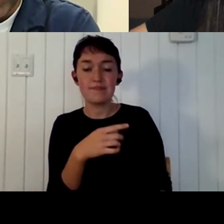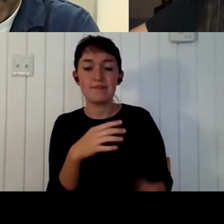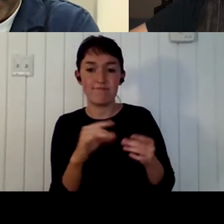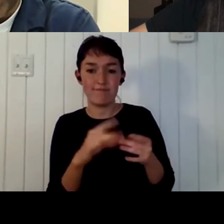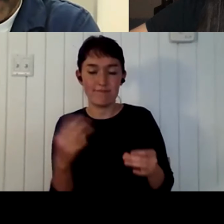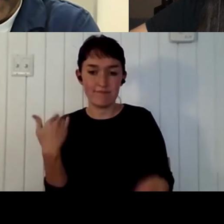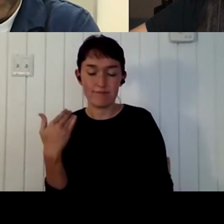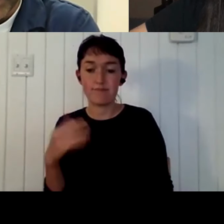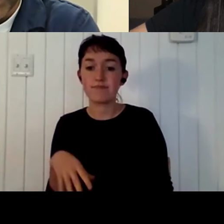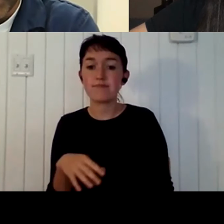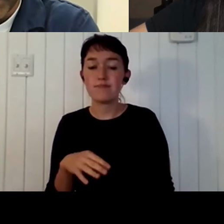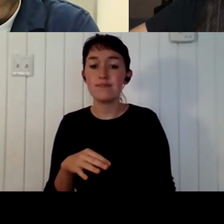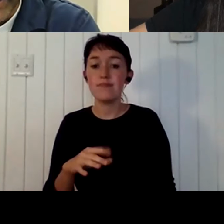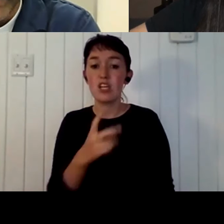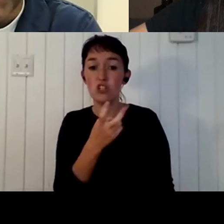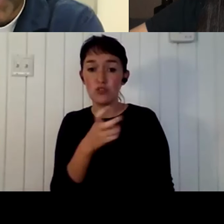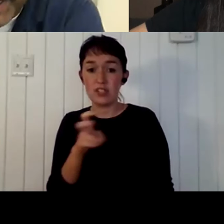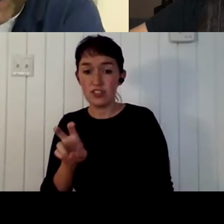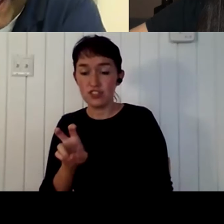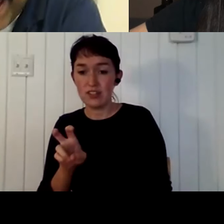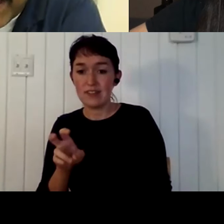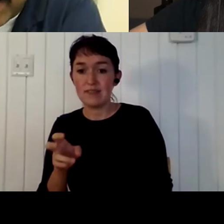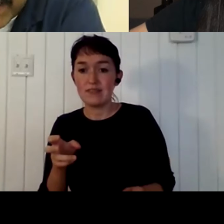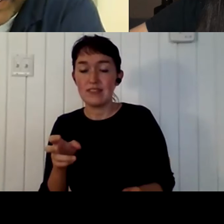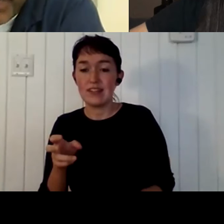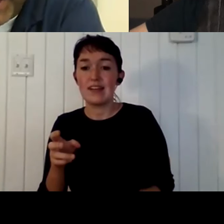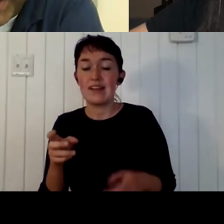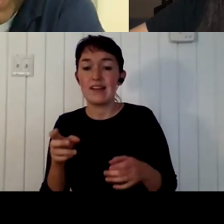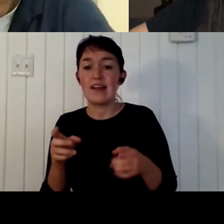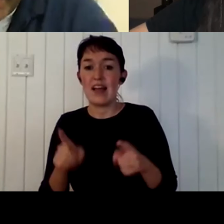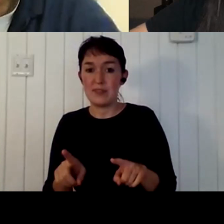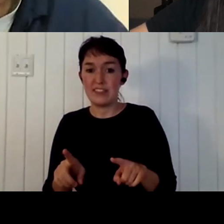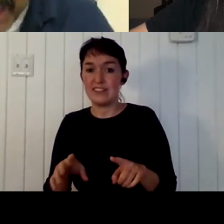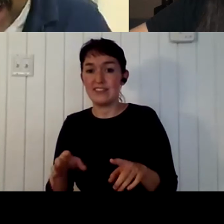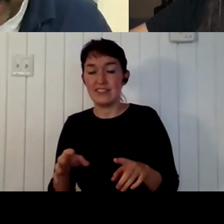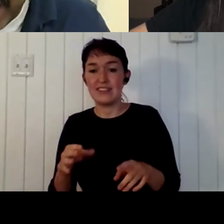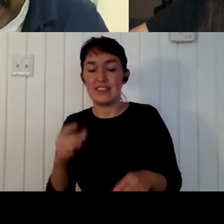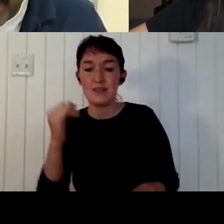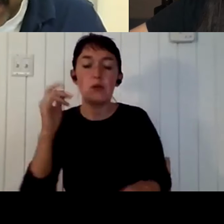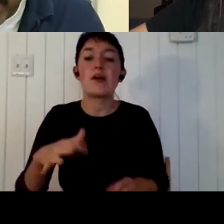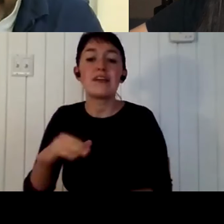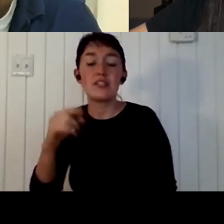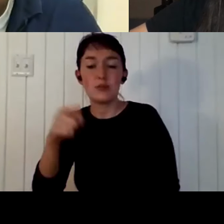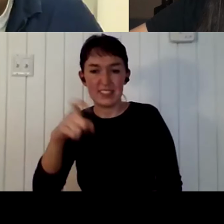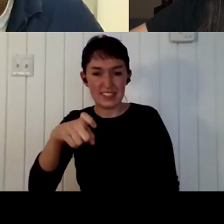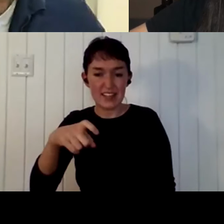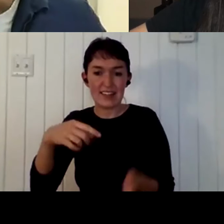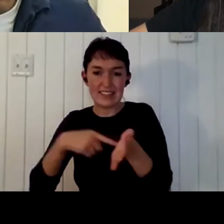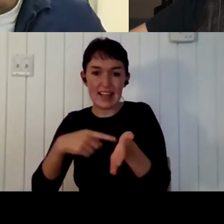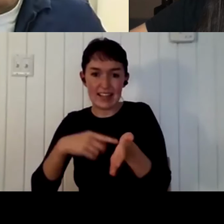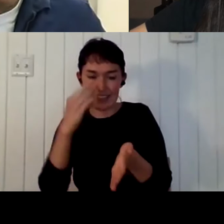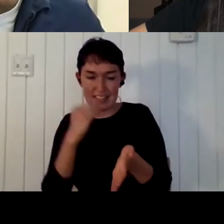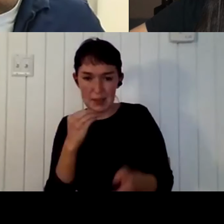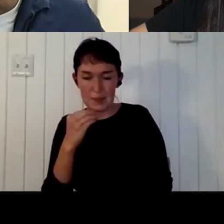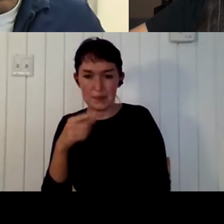happen with longer periods of sleep. So you need to get sleep. Like, it needs to be long enough to get there.